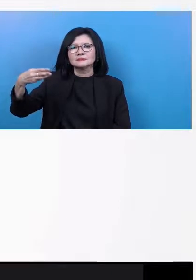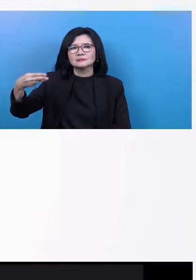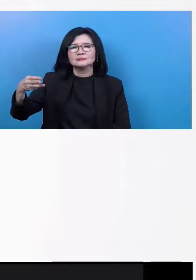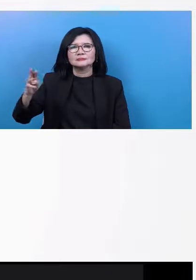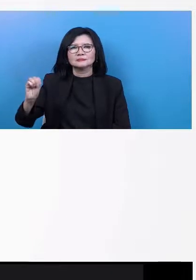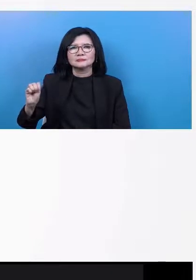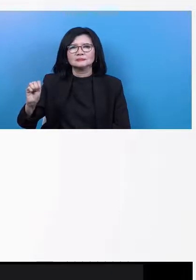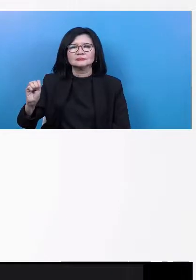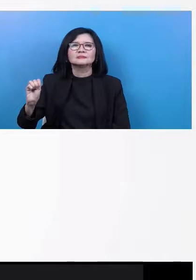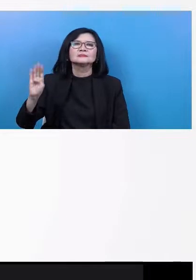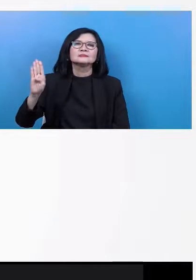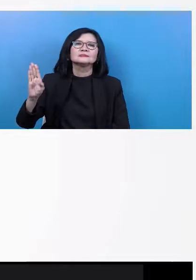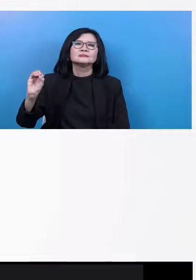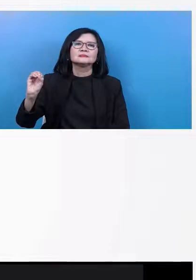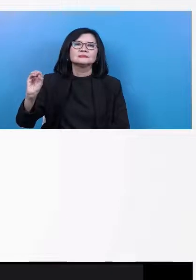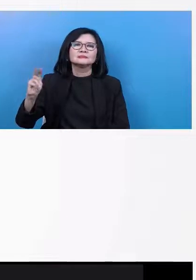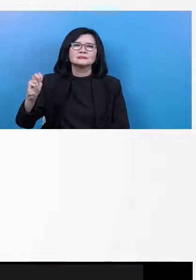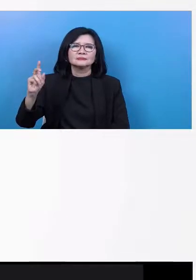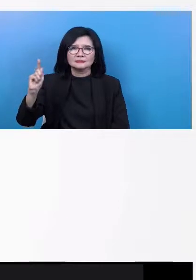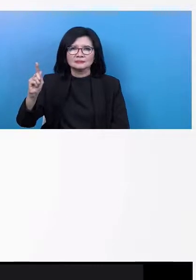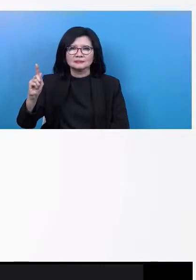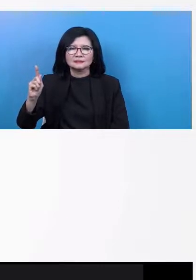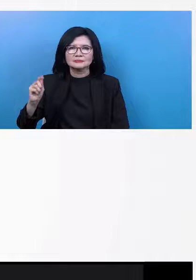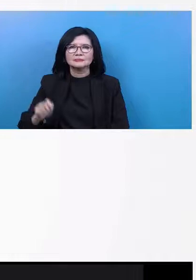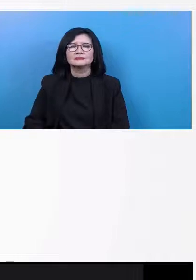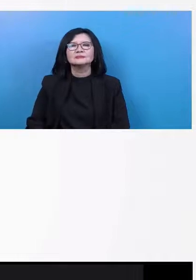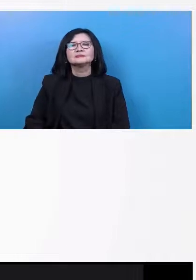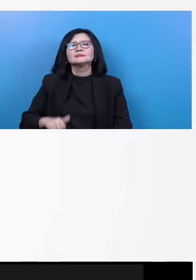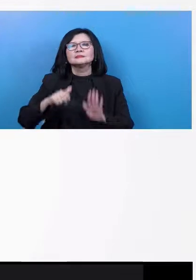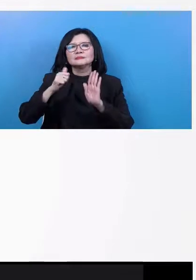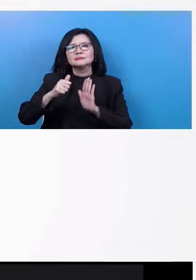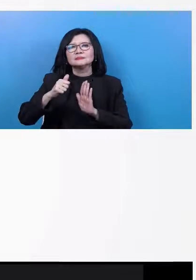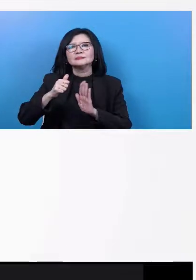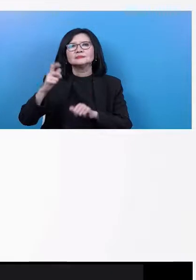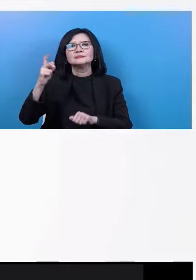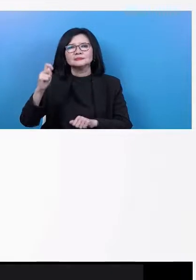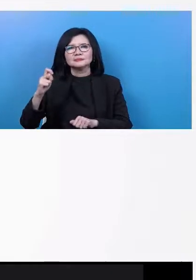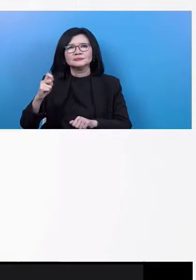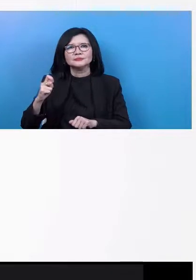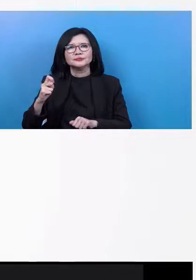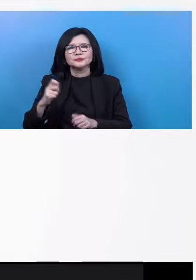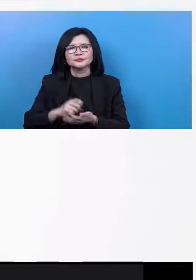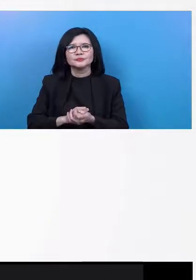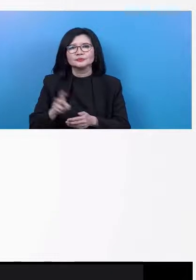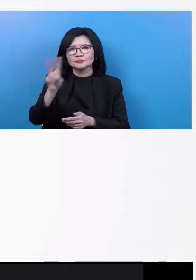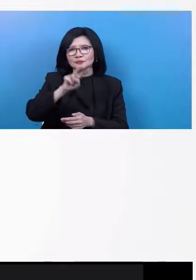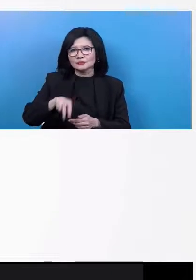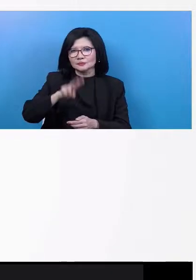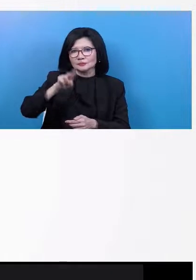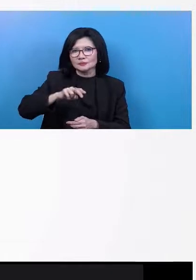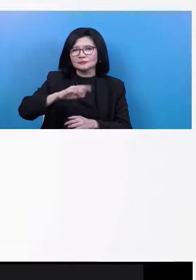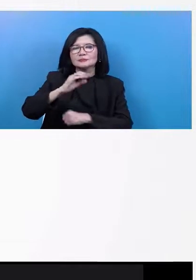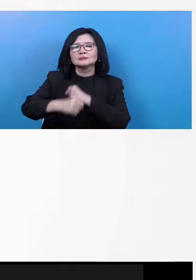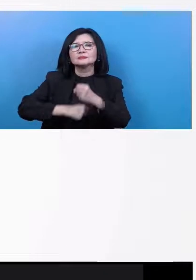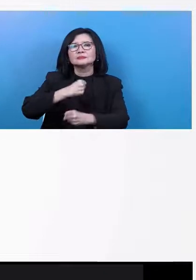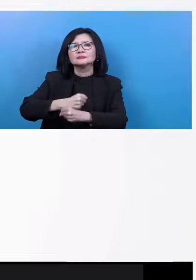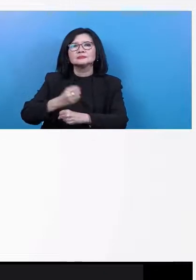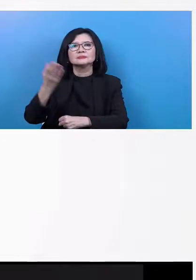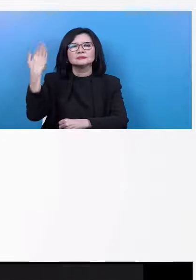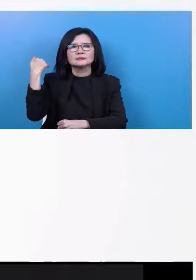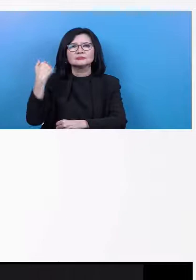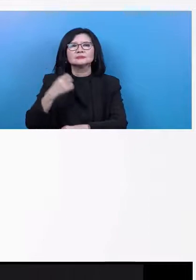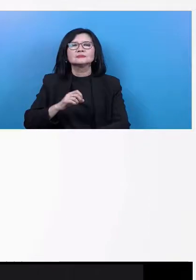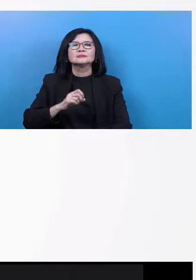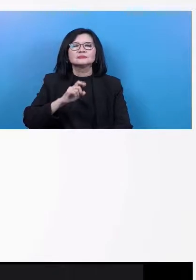investments at the moment, but that again is ratcheting up. So last year alone, 2021, they had $1.1 trillion